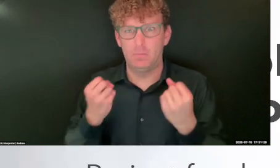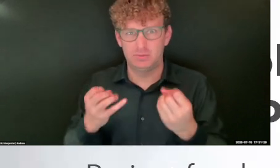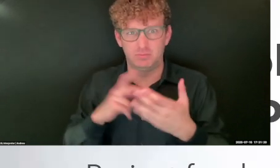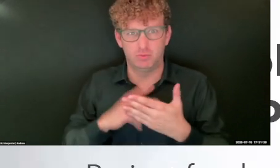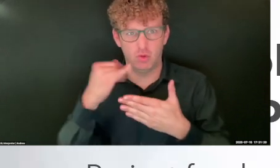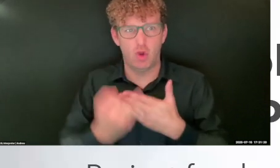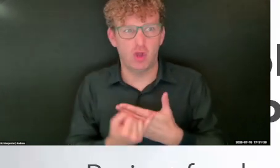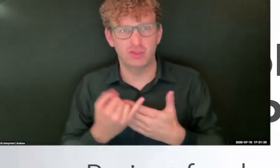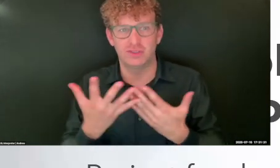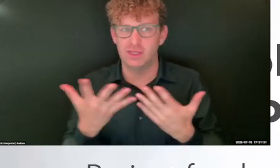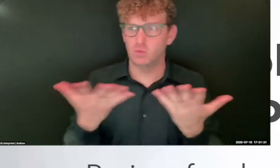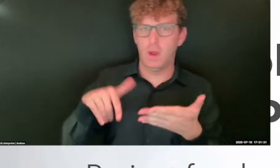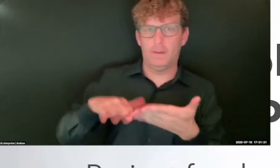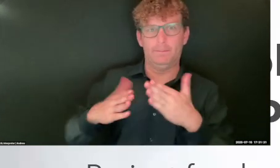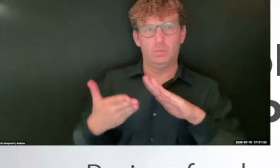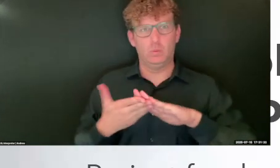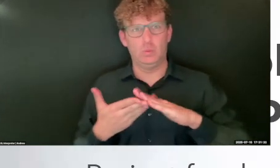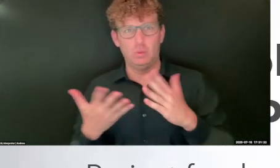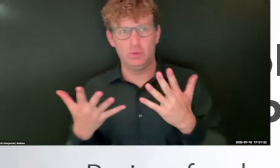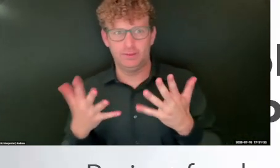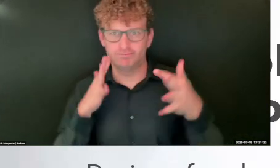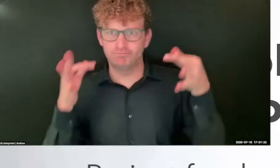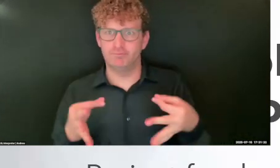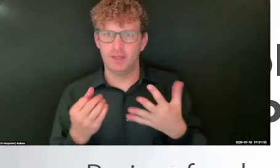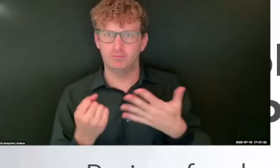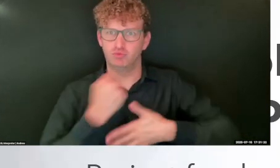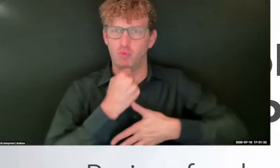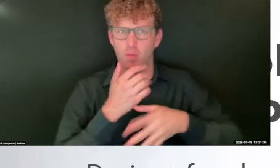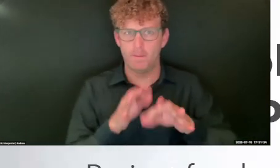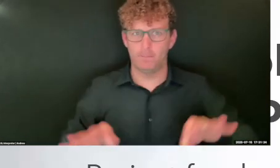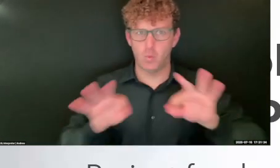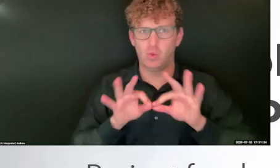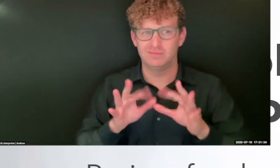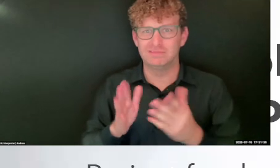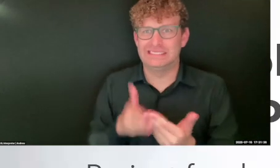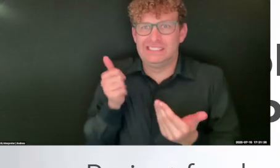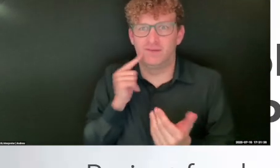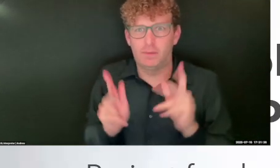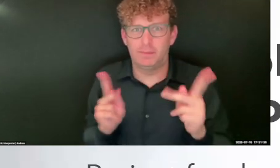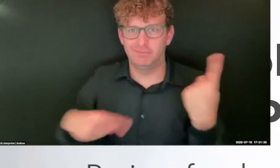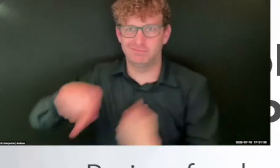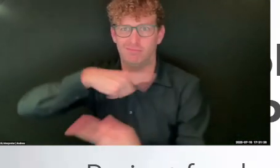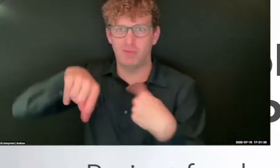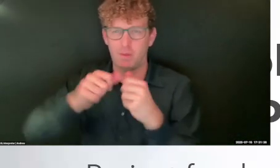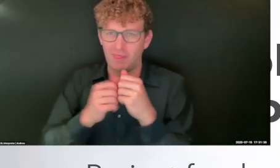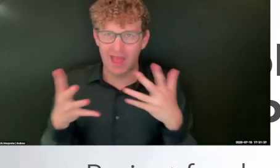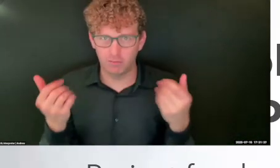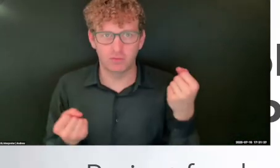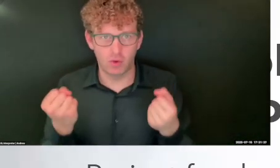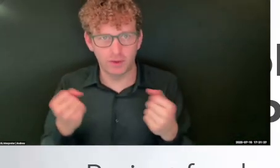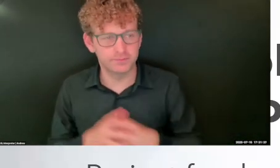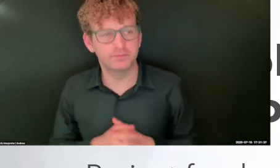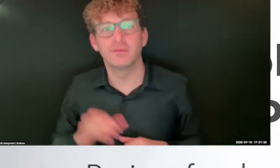without owning a car. This place-based investment approach encourages growing and building new connections between